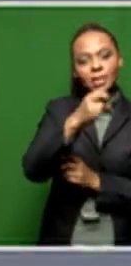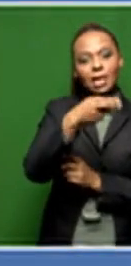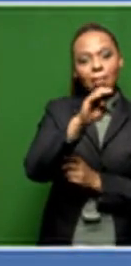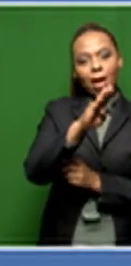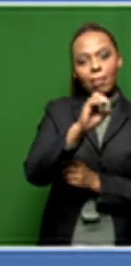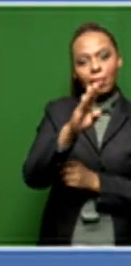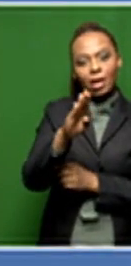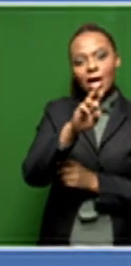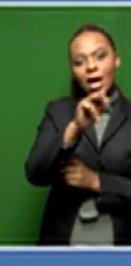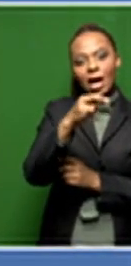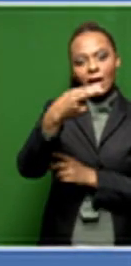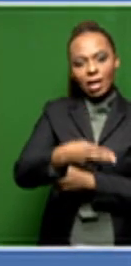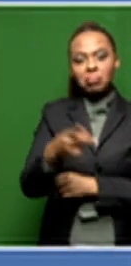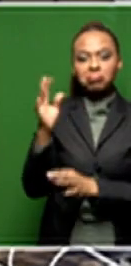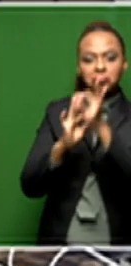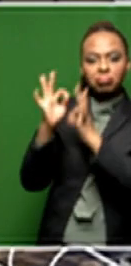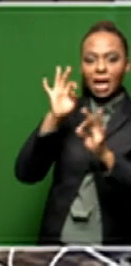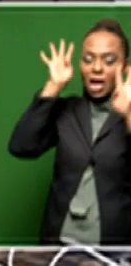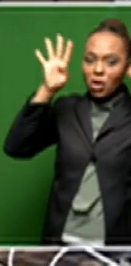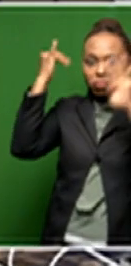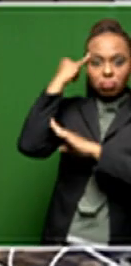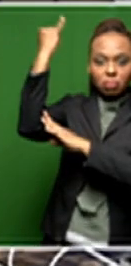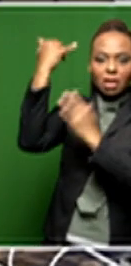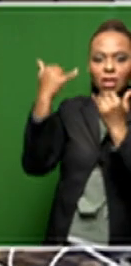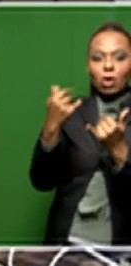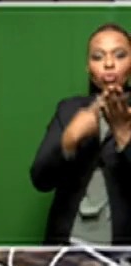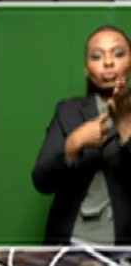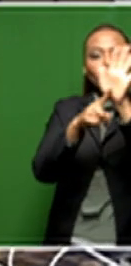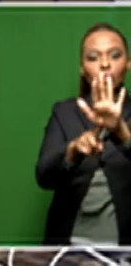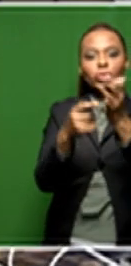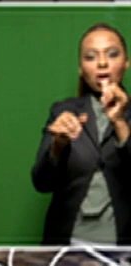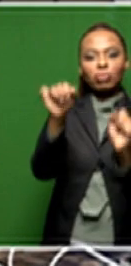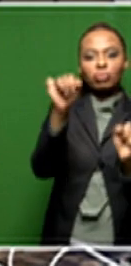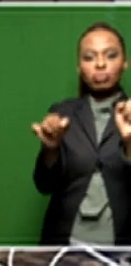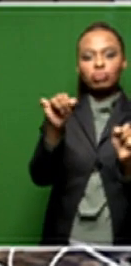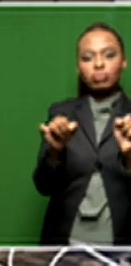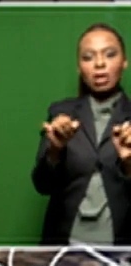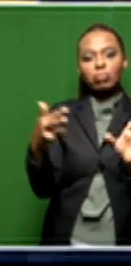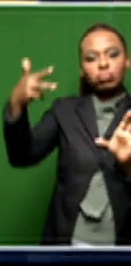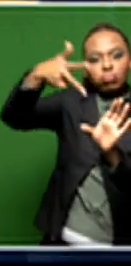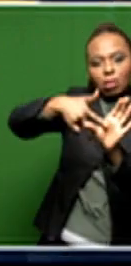Rahil, and he's been speaking to us about their innovation where they've introduced vehicle biometrics to fast-track refueling.